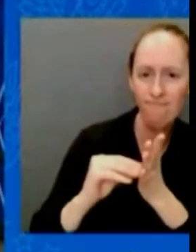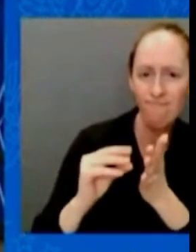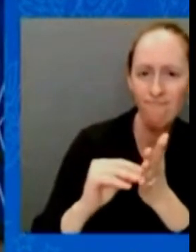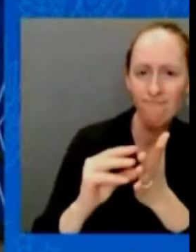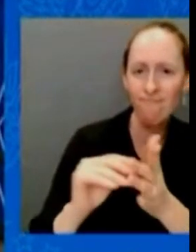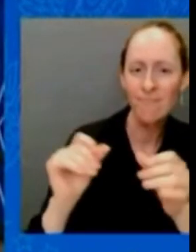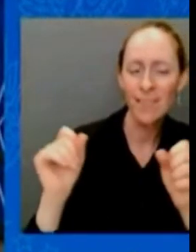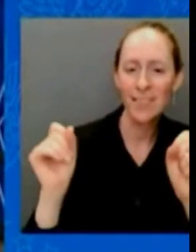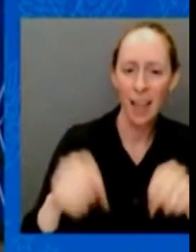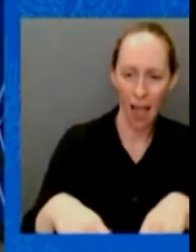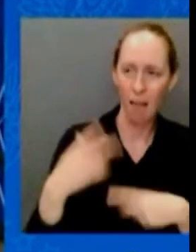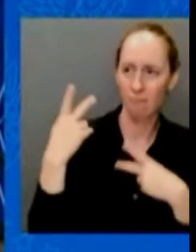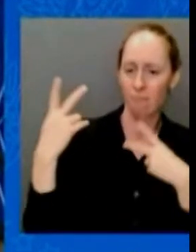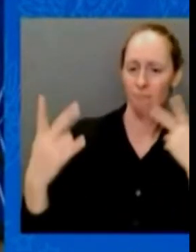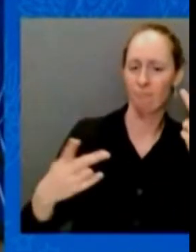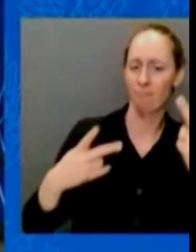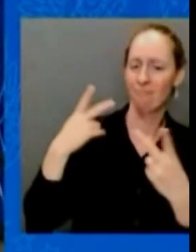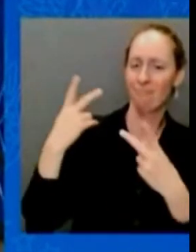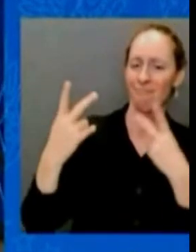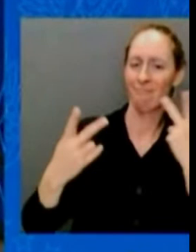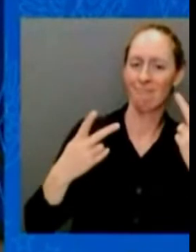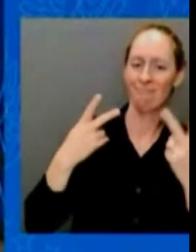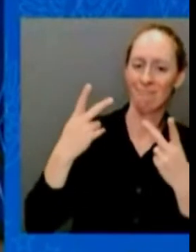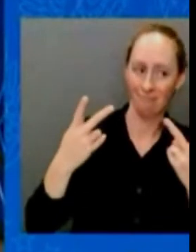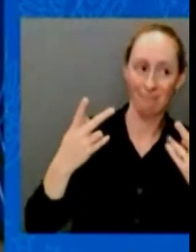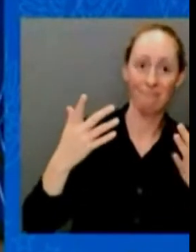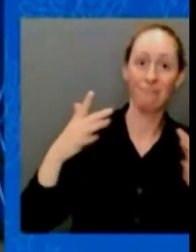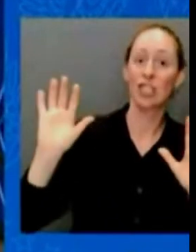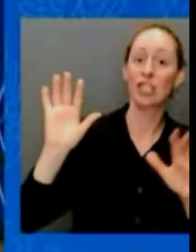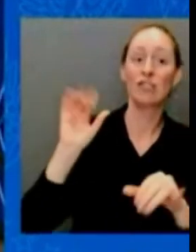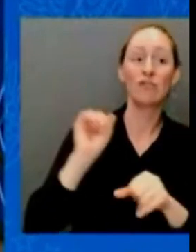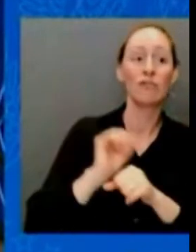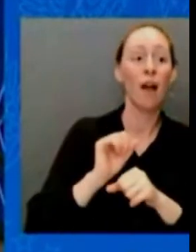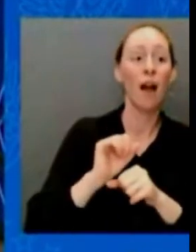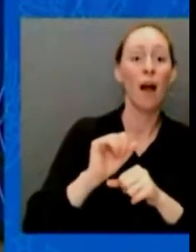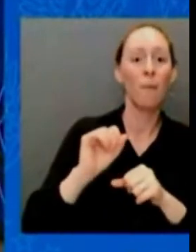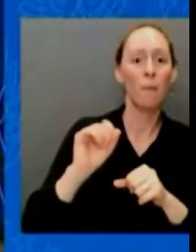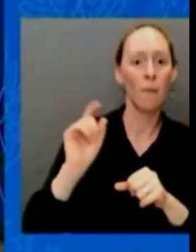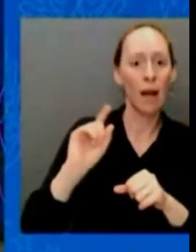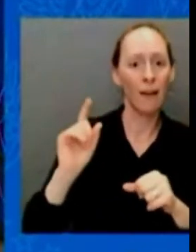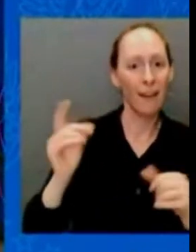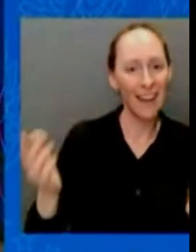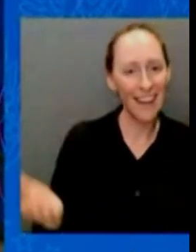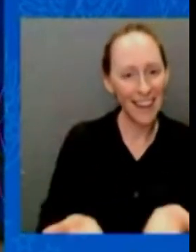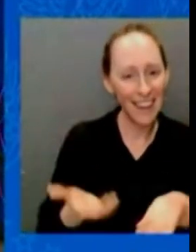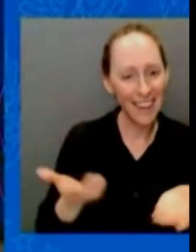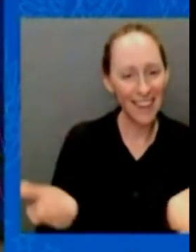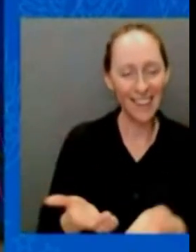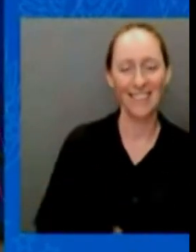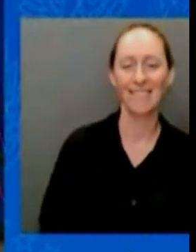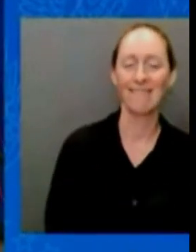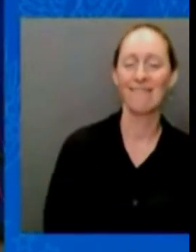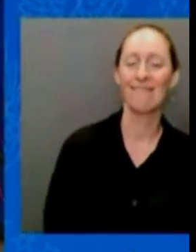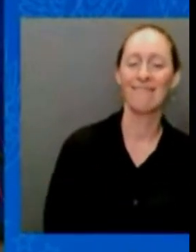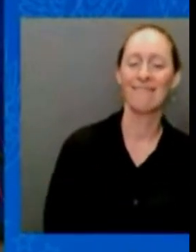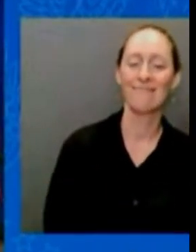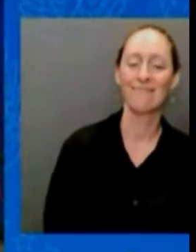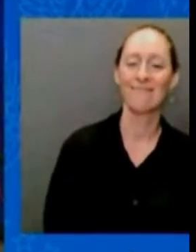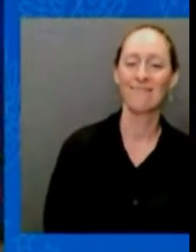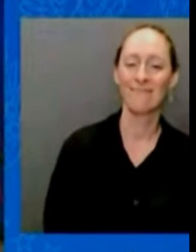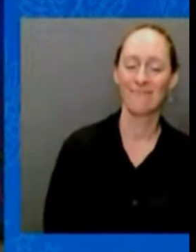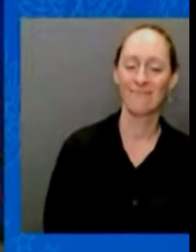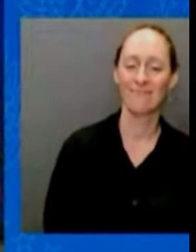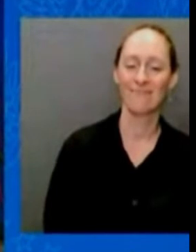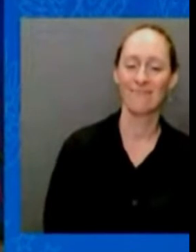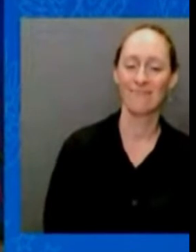love. Just think of what this means. The chips that power nearly every aspect of our daily lives,